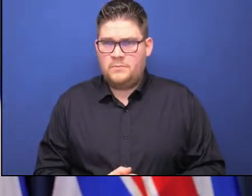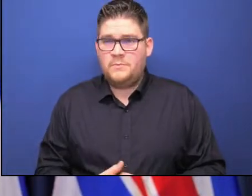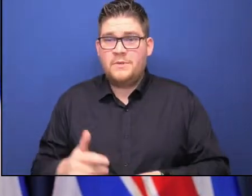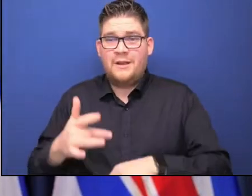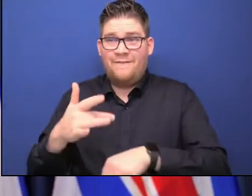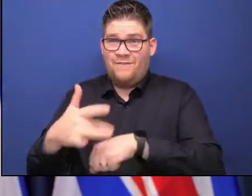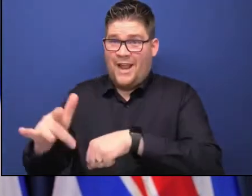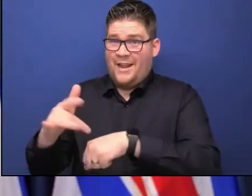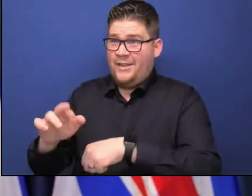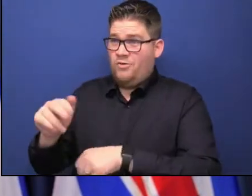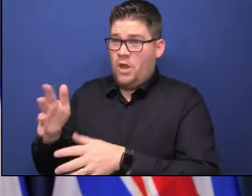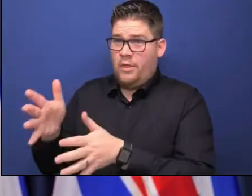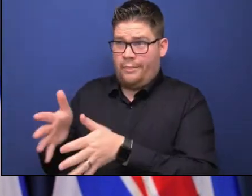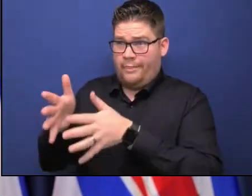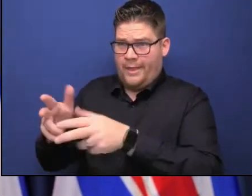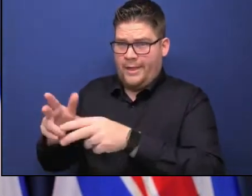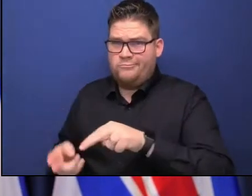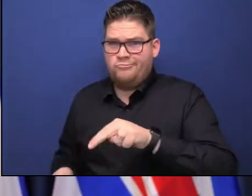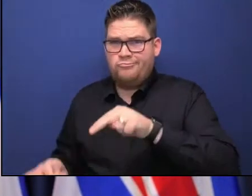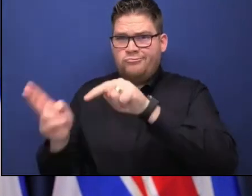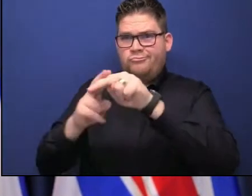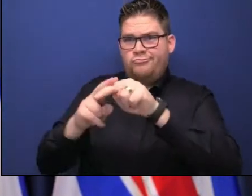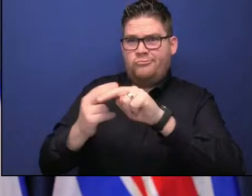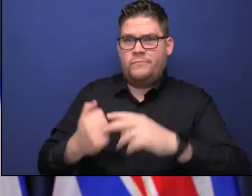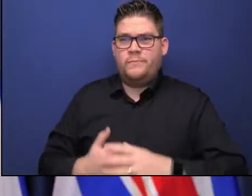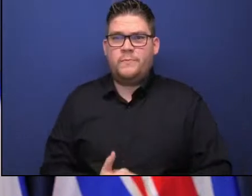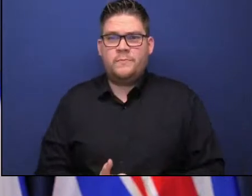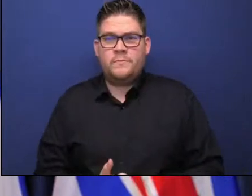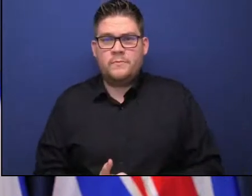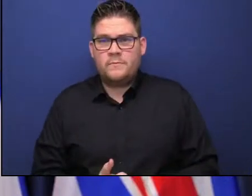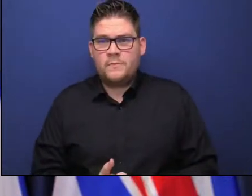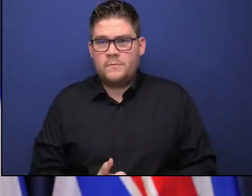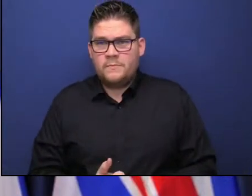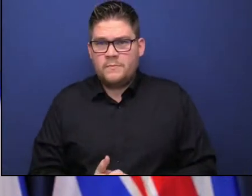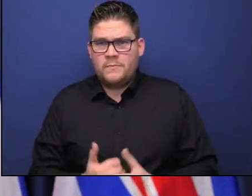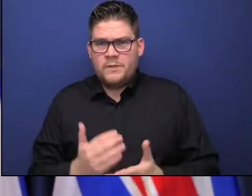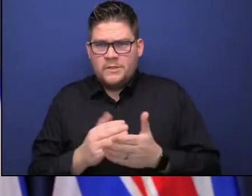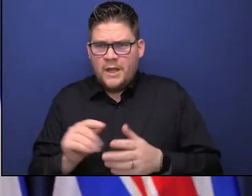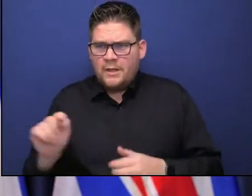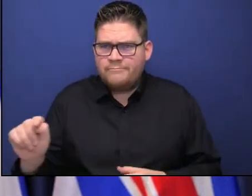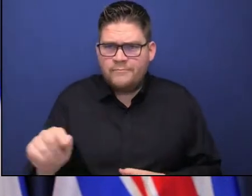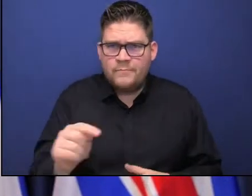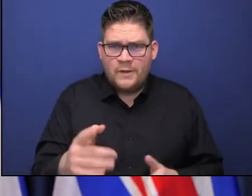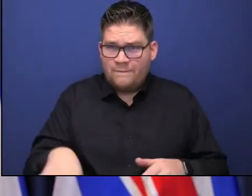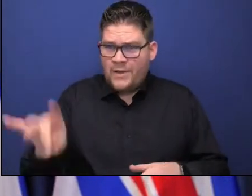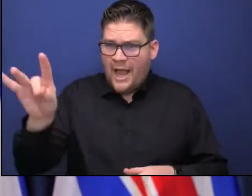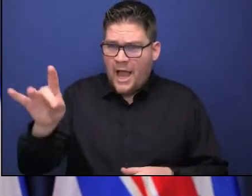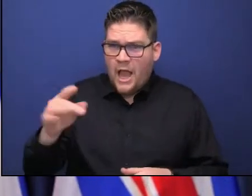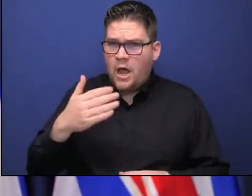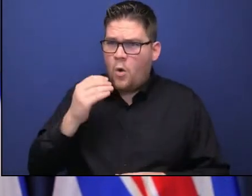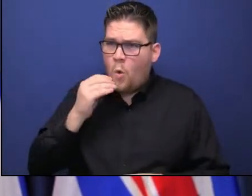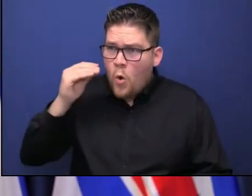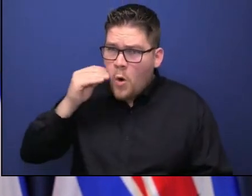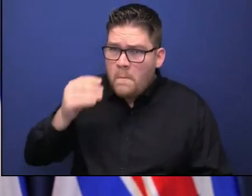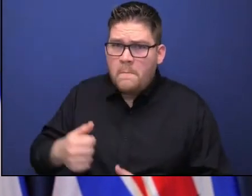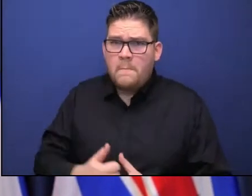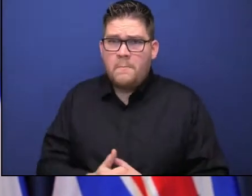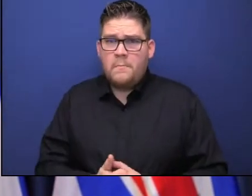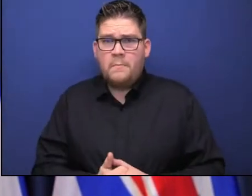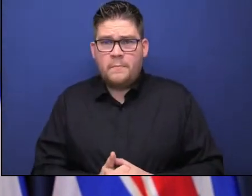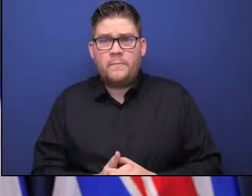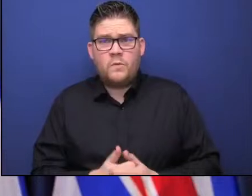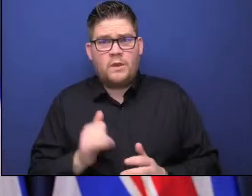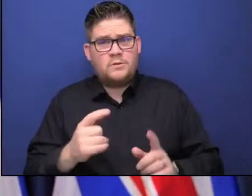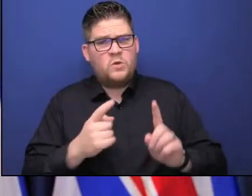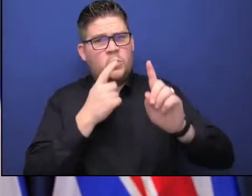to come into units and live there as their homes. I hope we can continue to move in that direction with more housing coming on